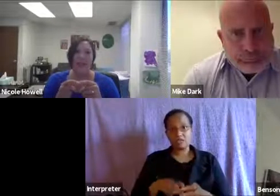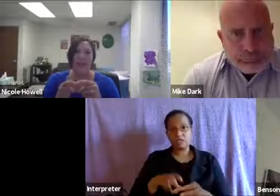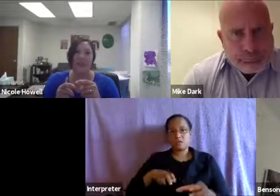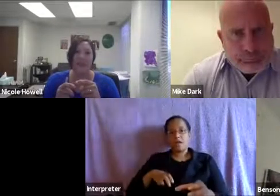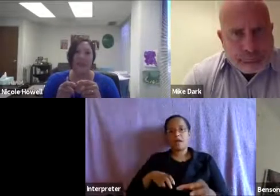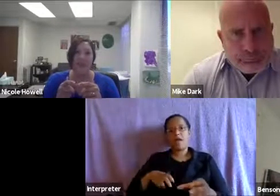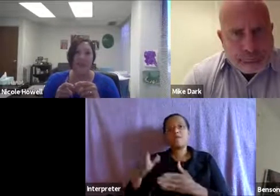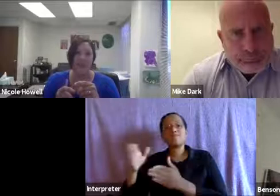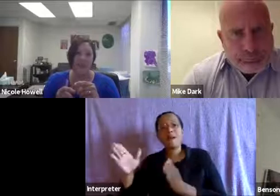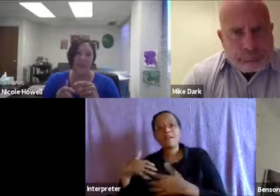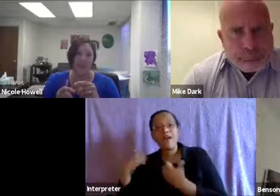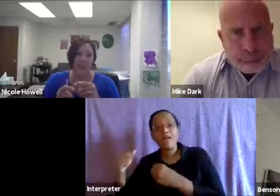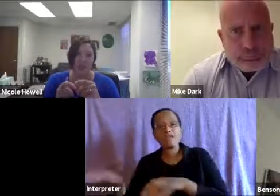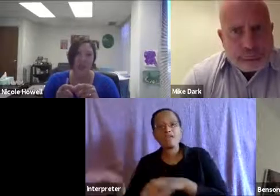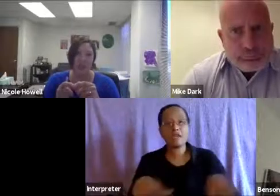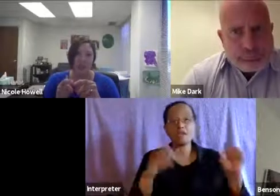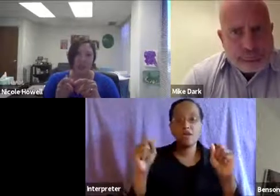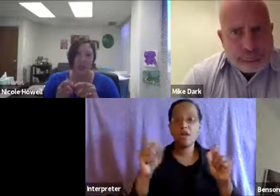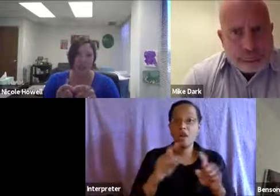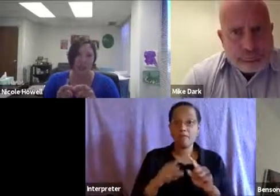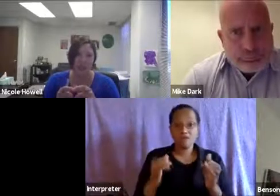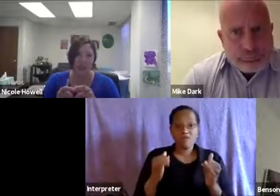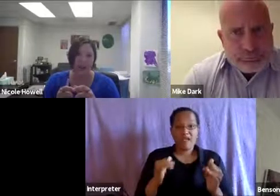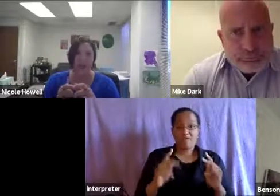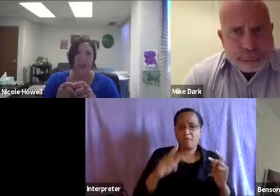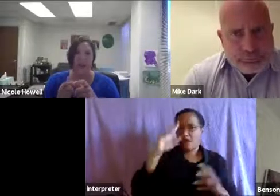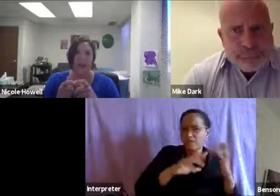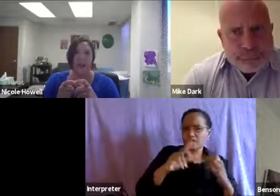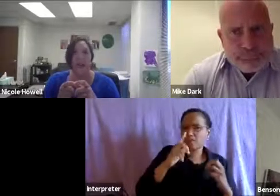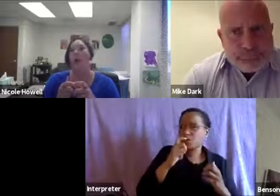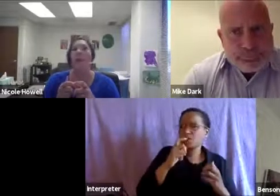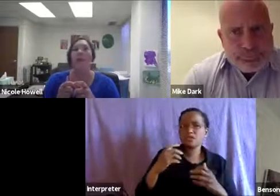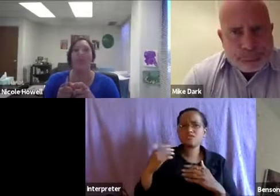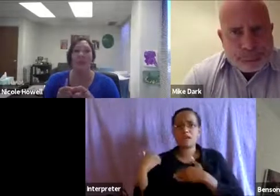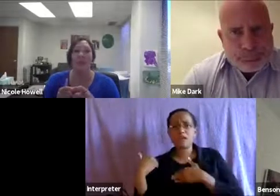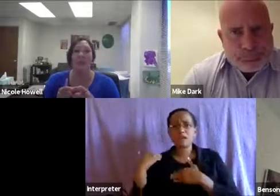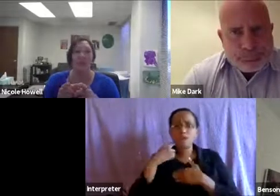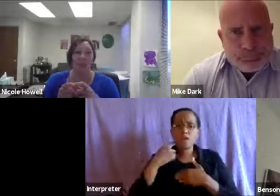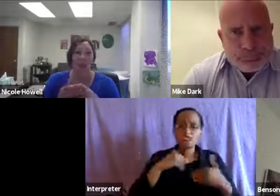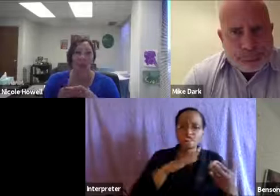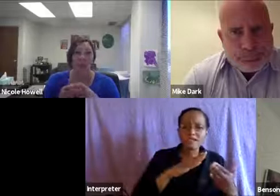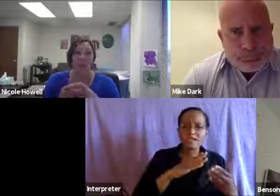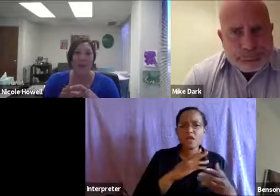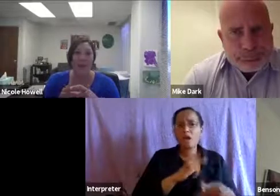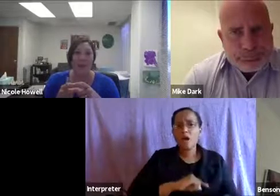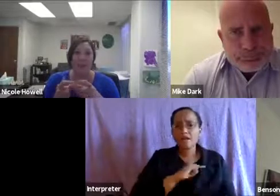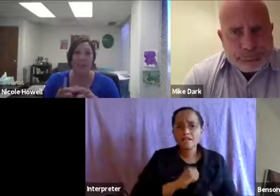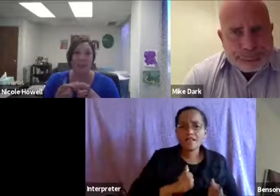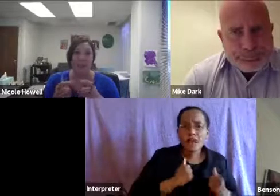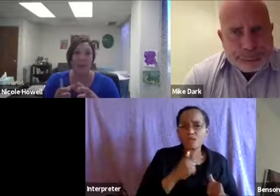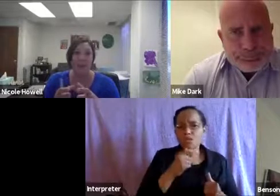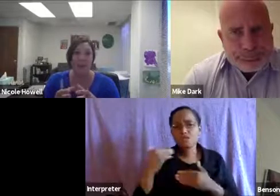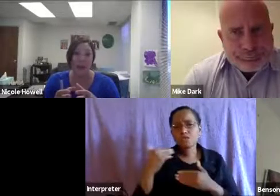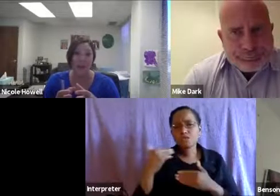Can I add something to that, Shauna? Yes, please. In addition to sort of getting clarity that there needs to be a more